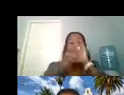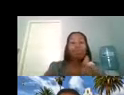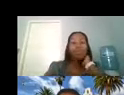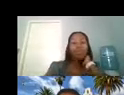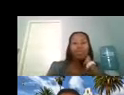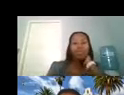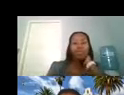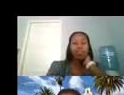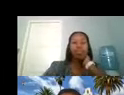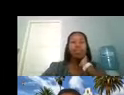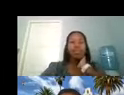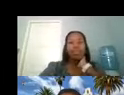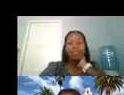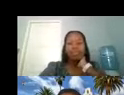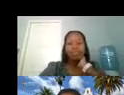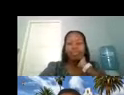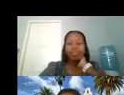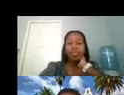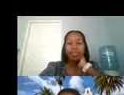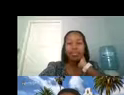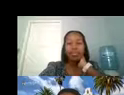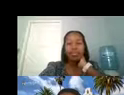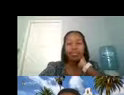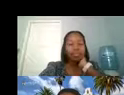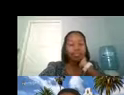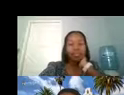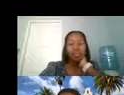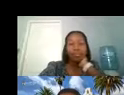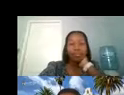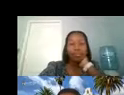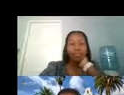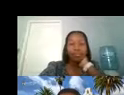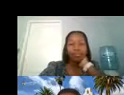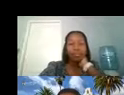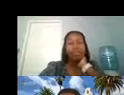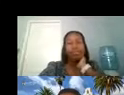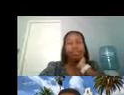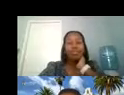So if they have questions about their homework, tests, quizzes, we're here to answer any of those.